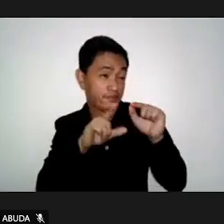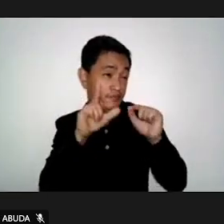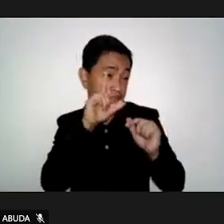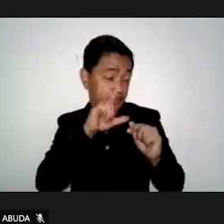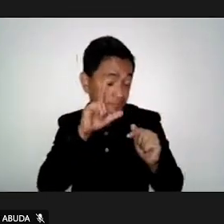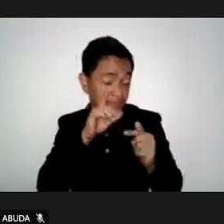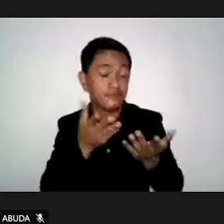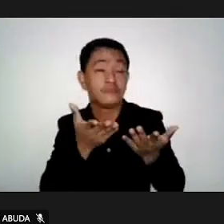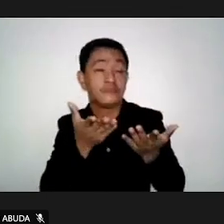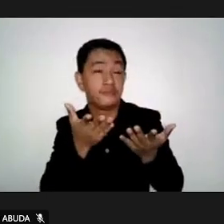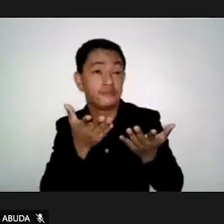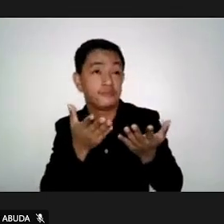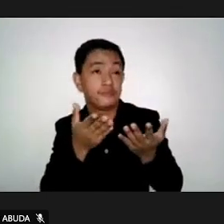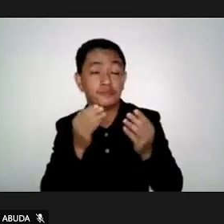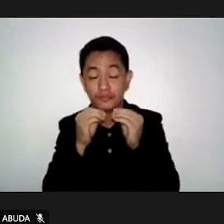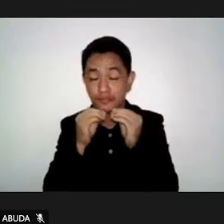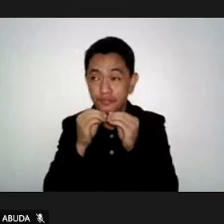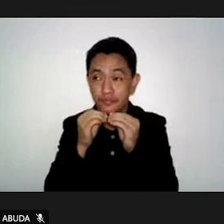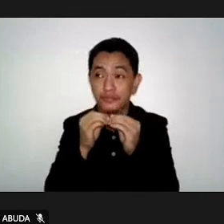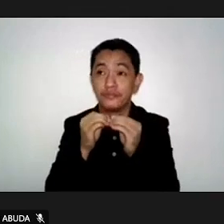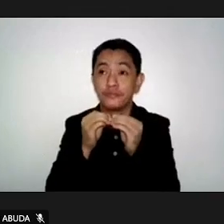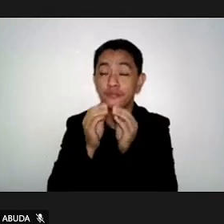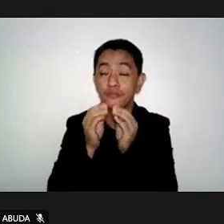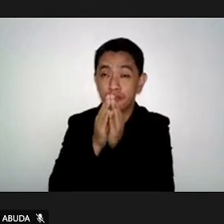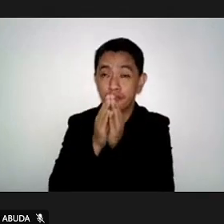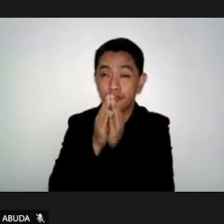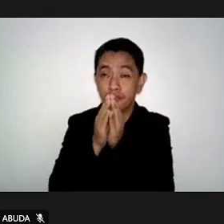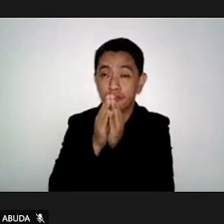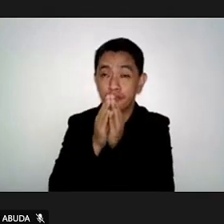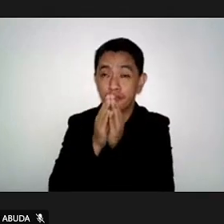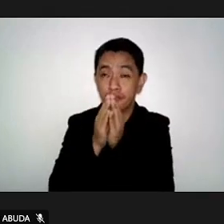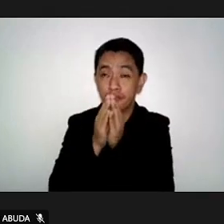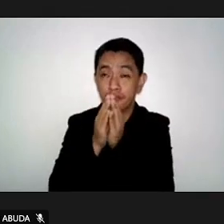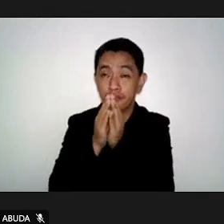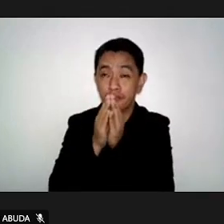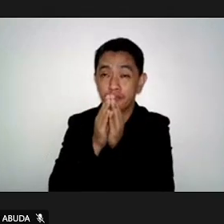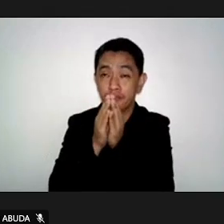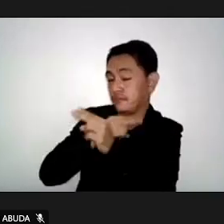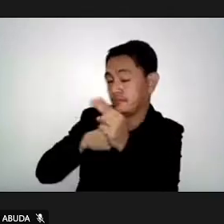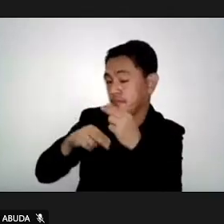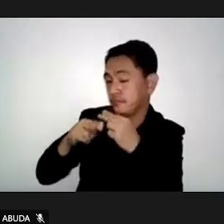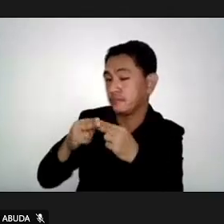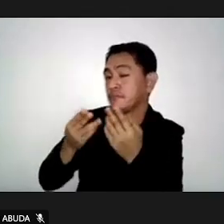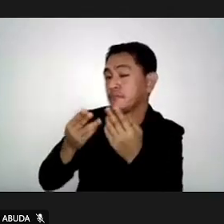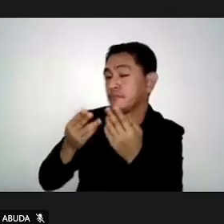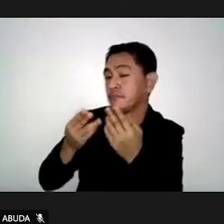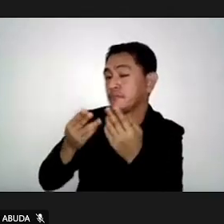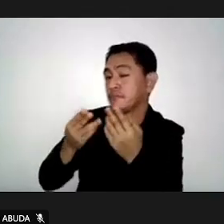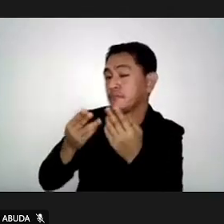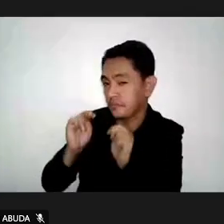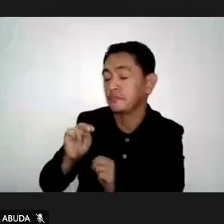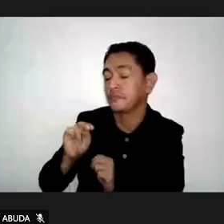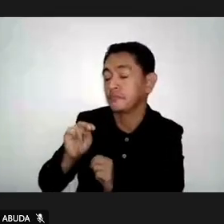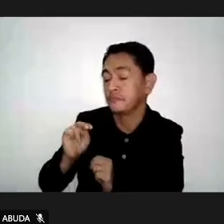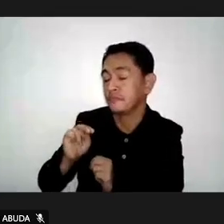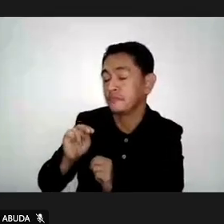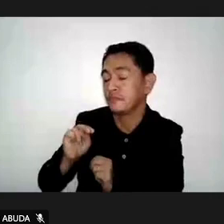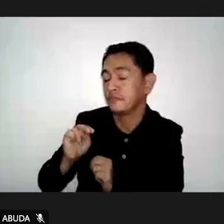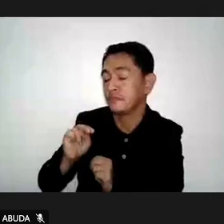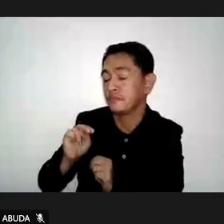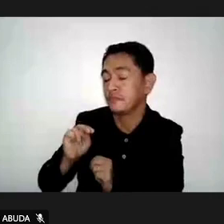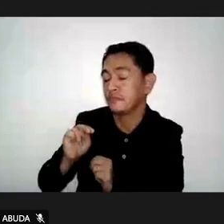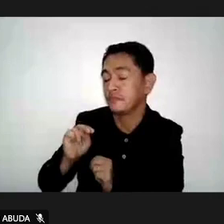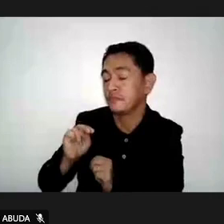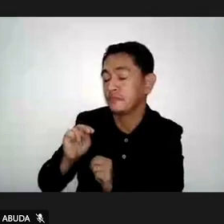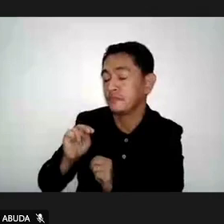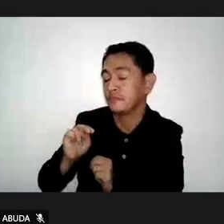of the pandemic, kids can't physically go to libraries, for example, in some areas, then all the more I think that the books need to be in their